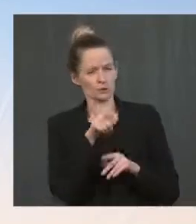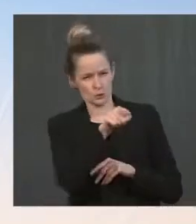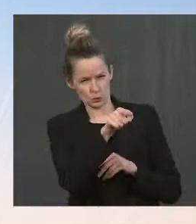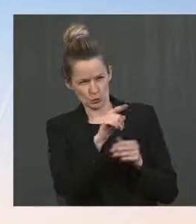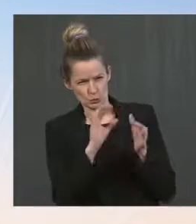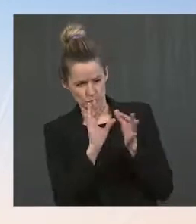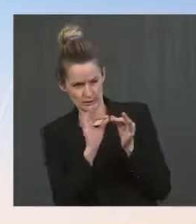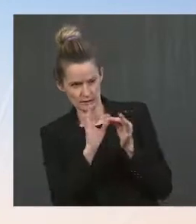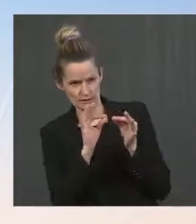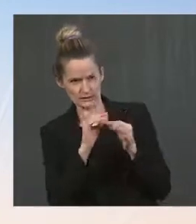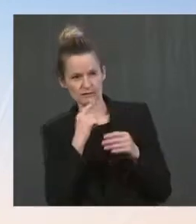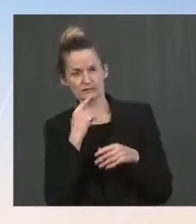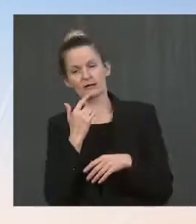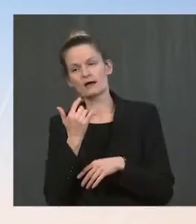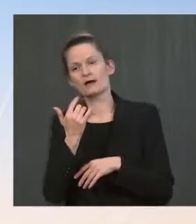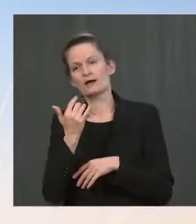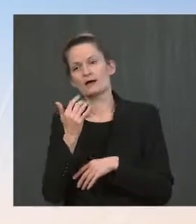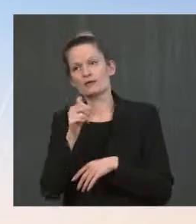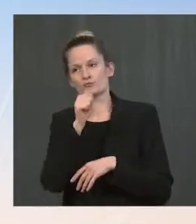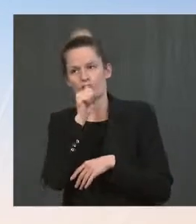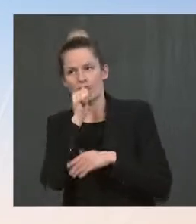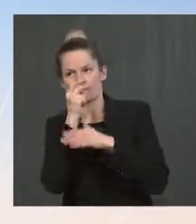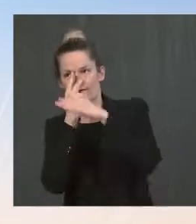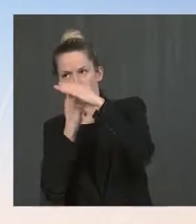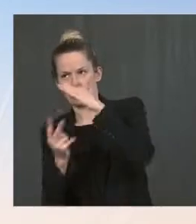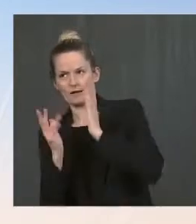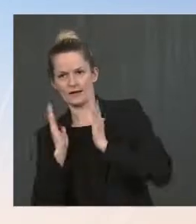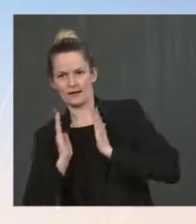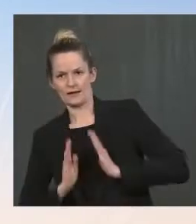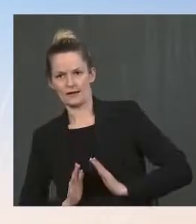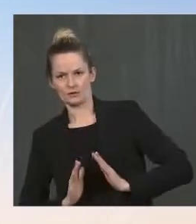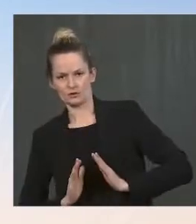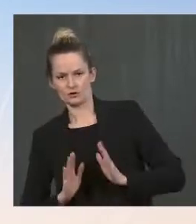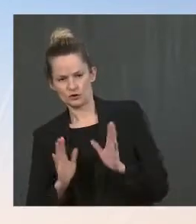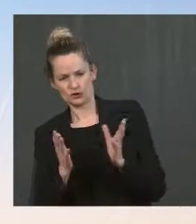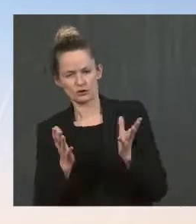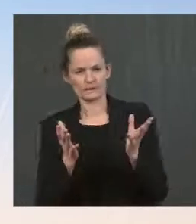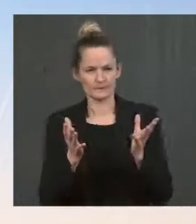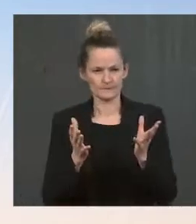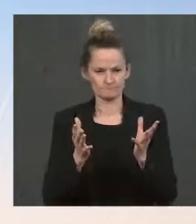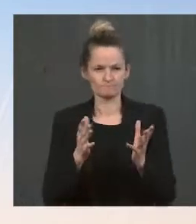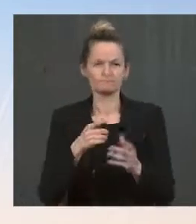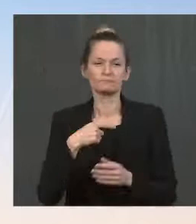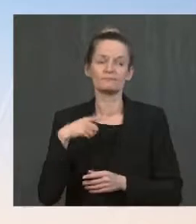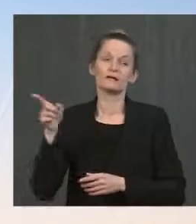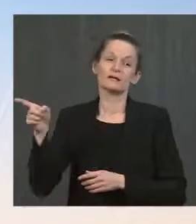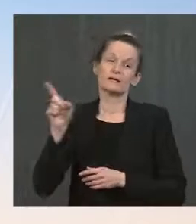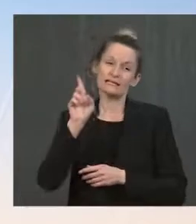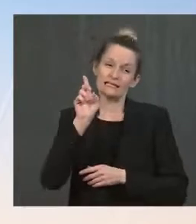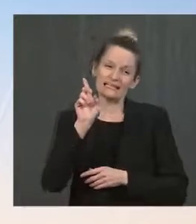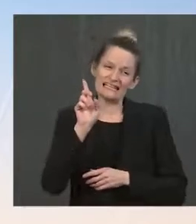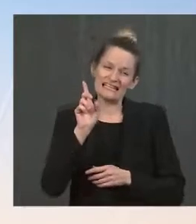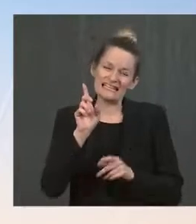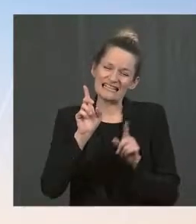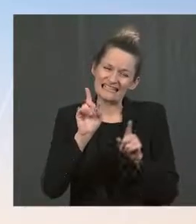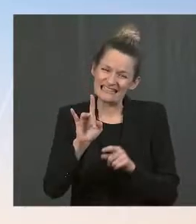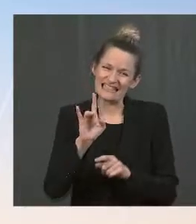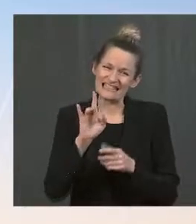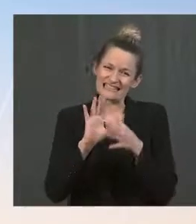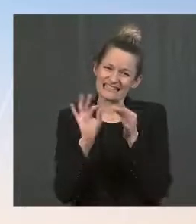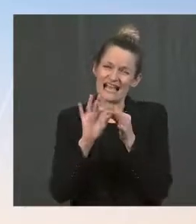its forecast. But even with the downgraded forecast, growth in 2021 would be the strongest that we've